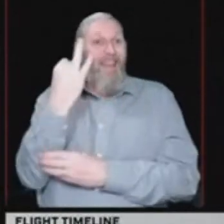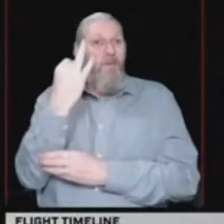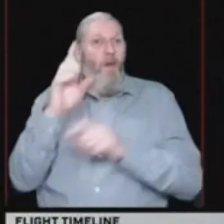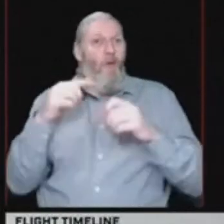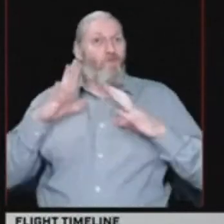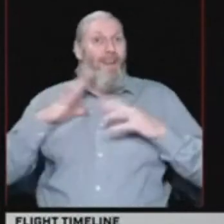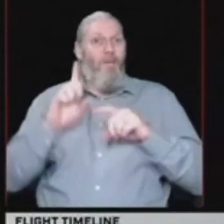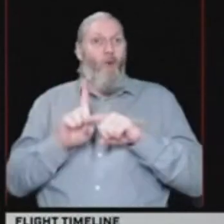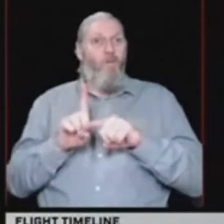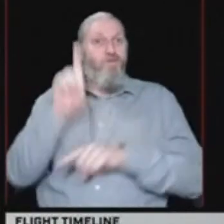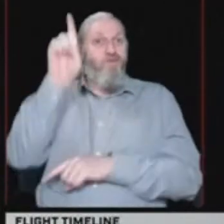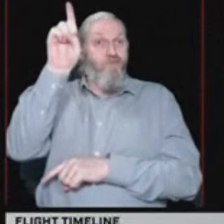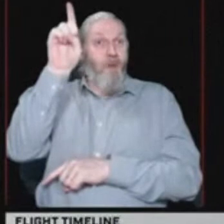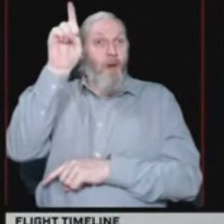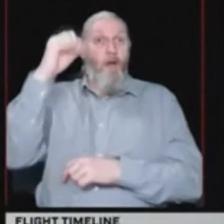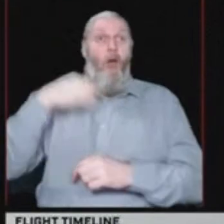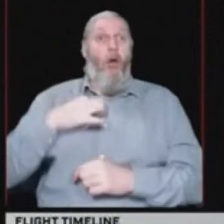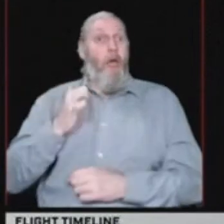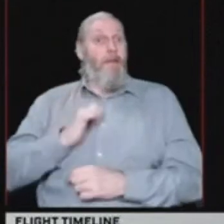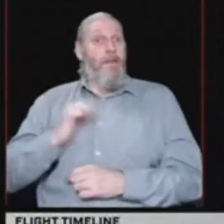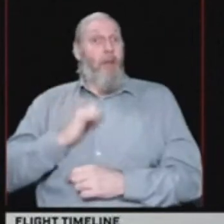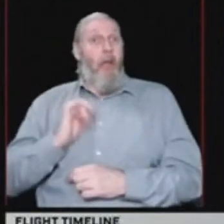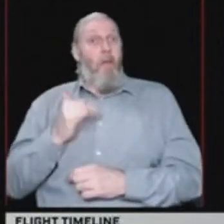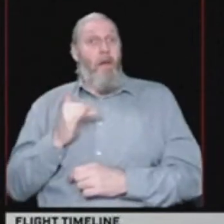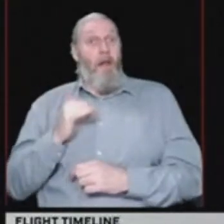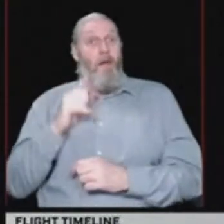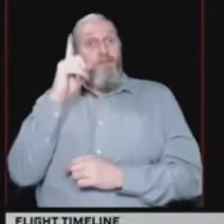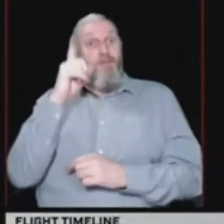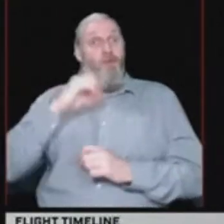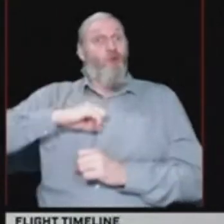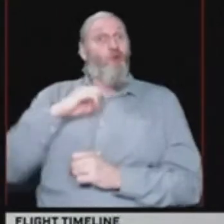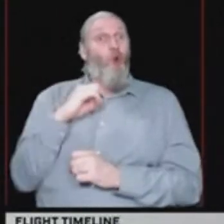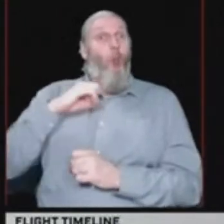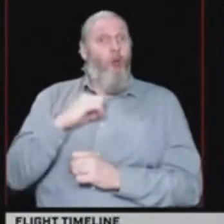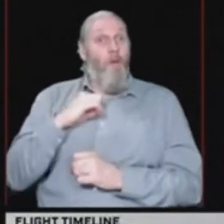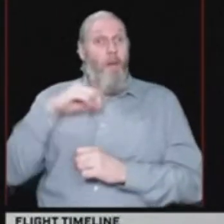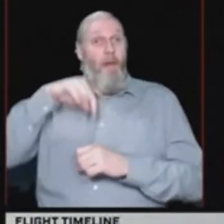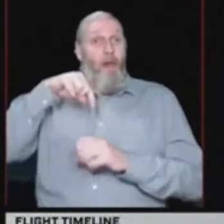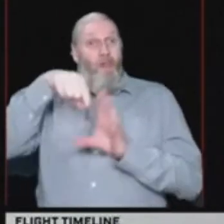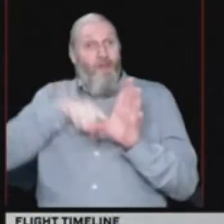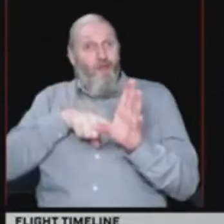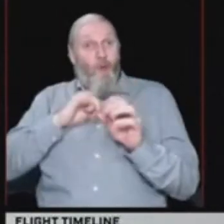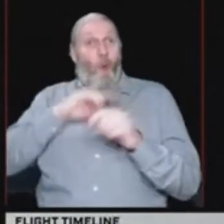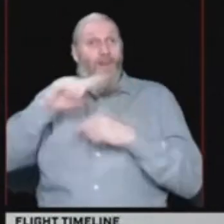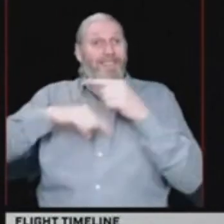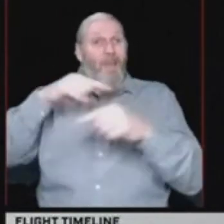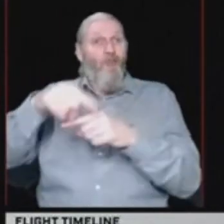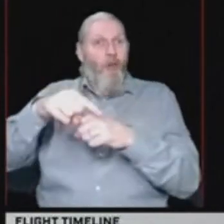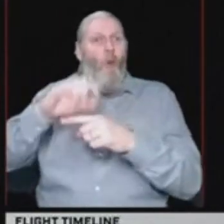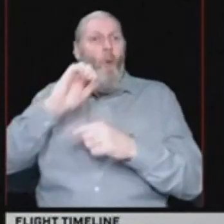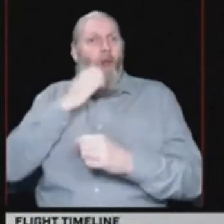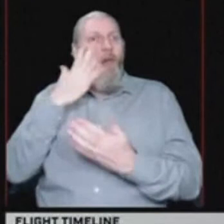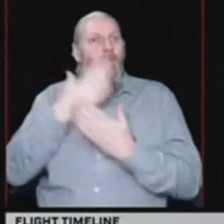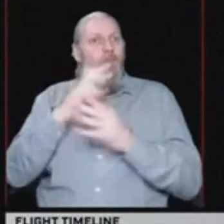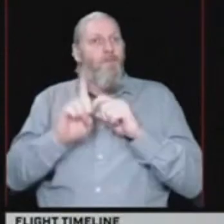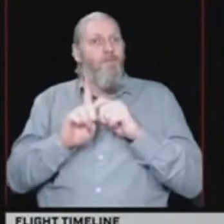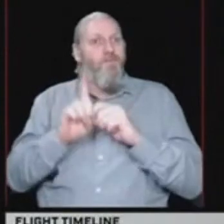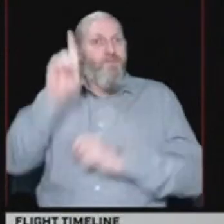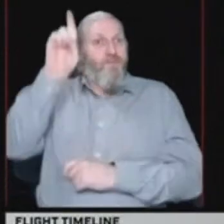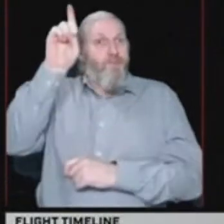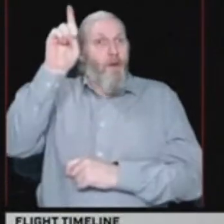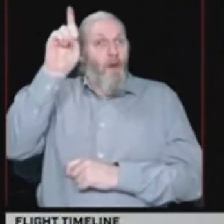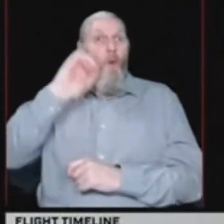for example, possibly later this year or next year. So this is an exciting time. It's worth a lot of jobs, not